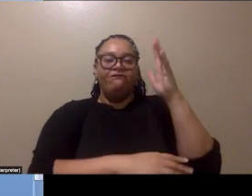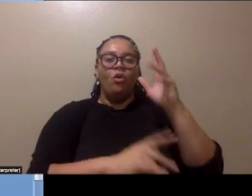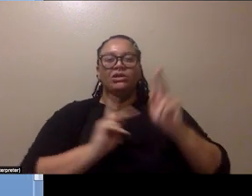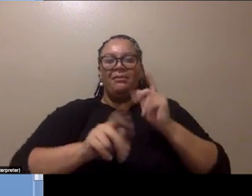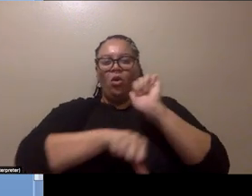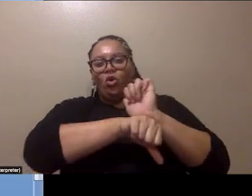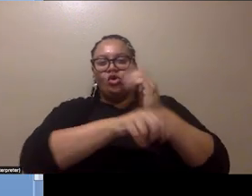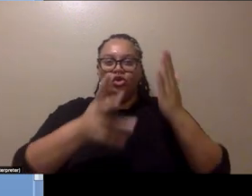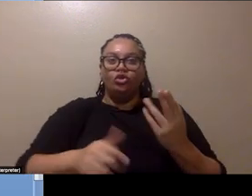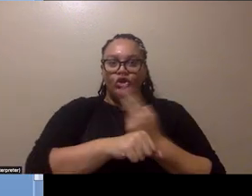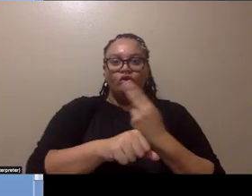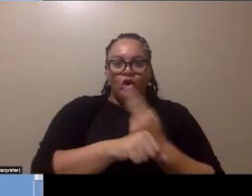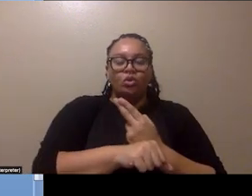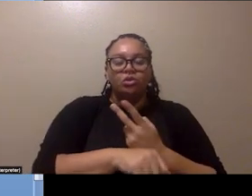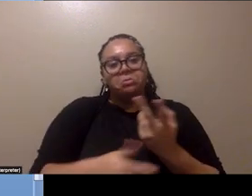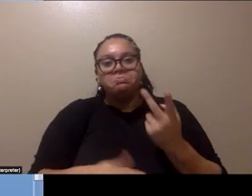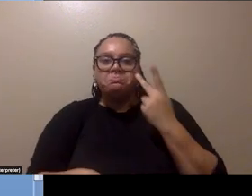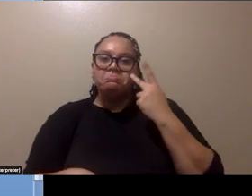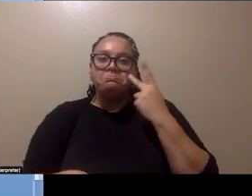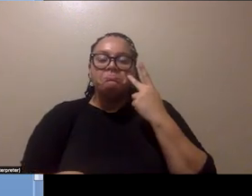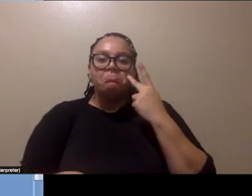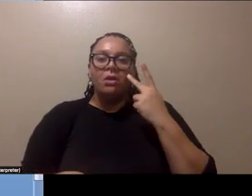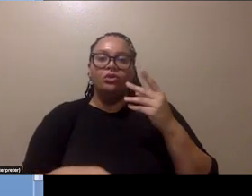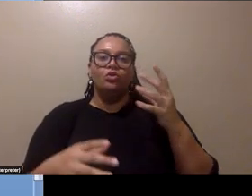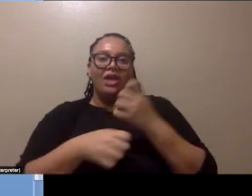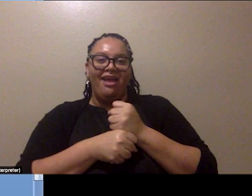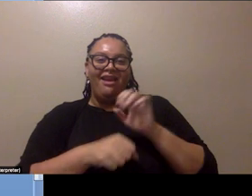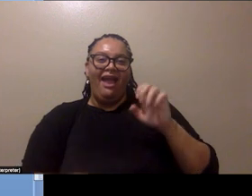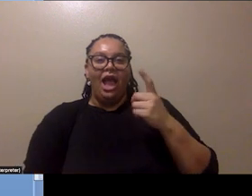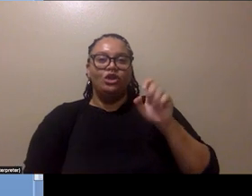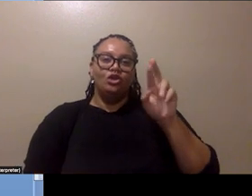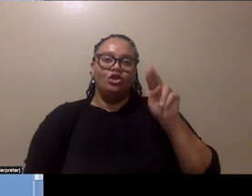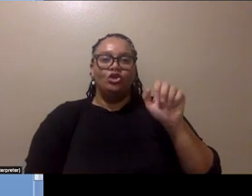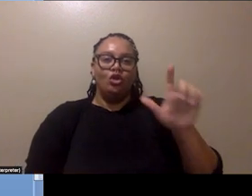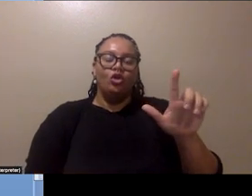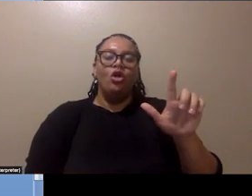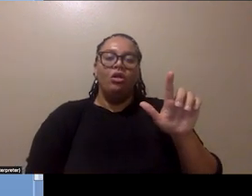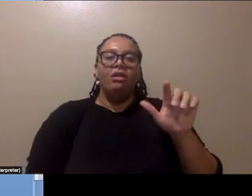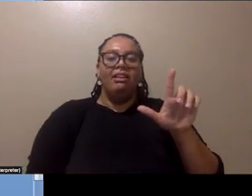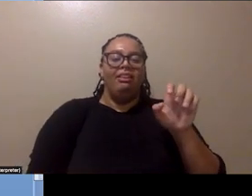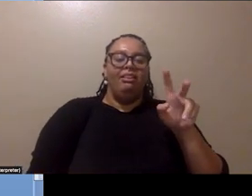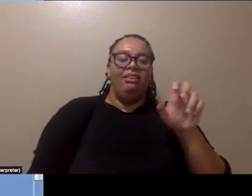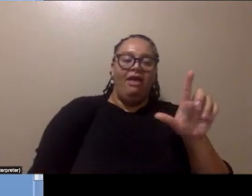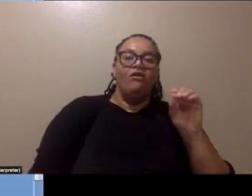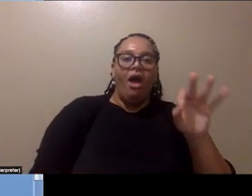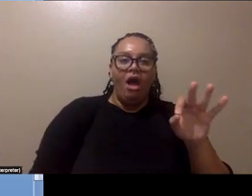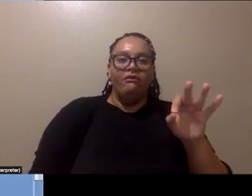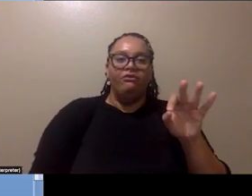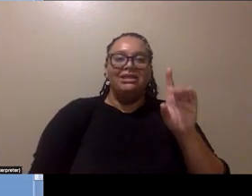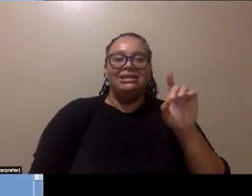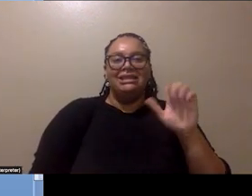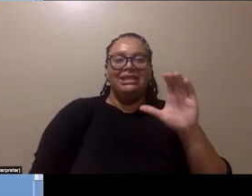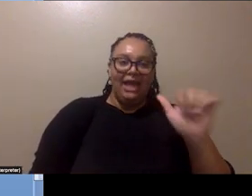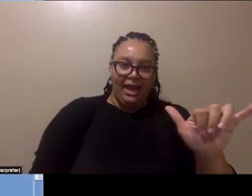will use when they're looking at the habitat that they have on their stands to get like this external level of decay on